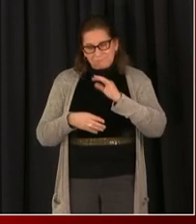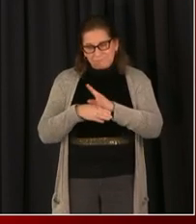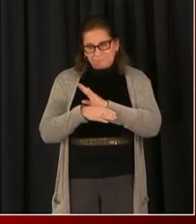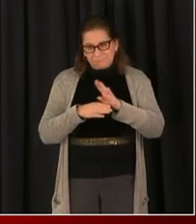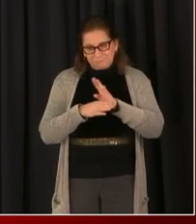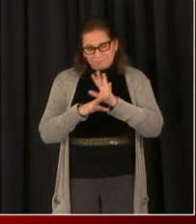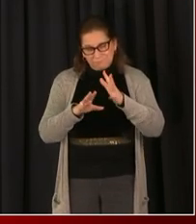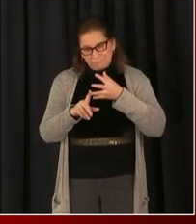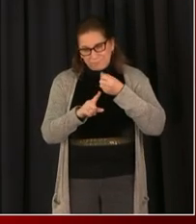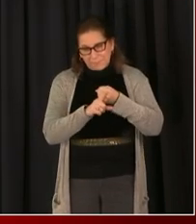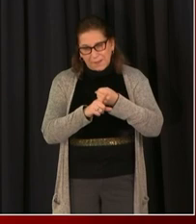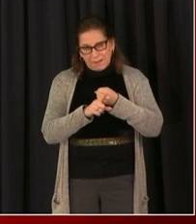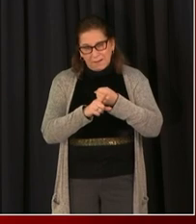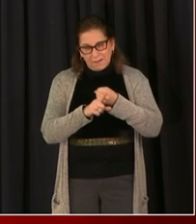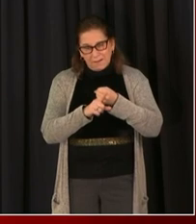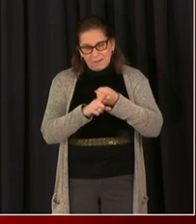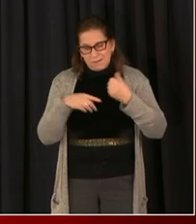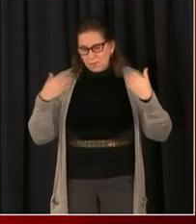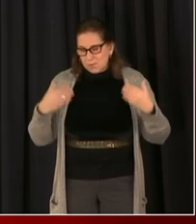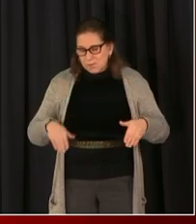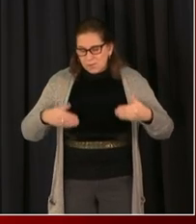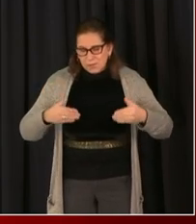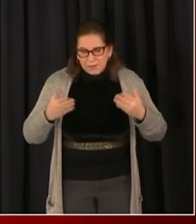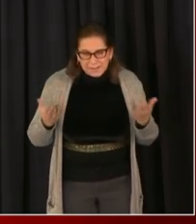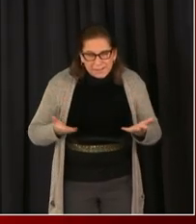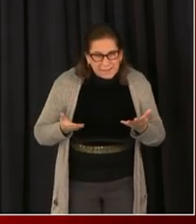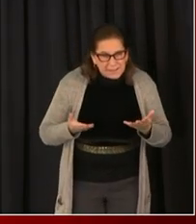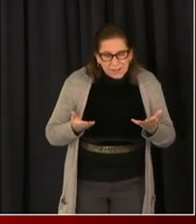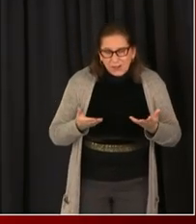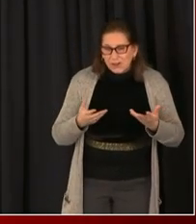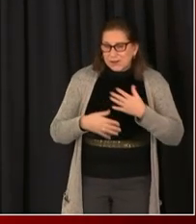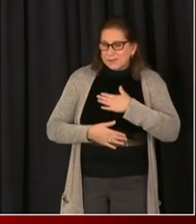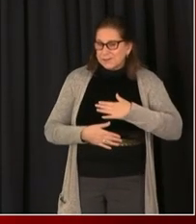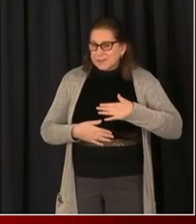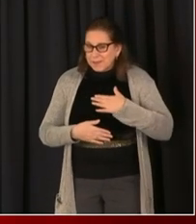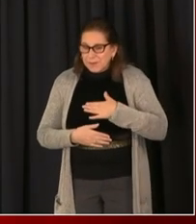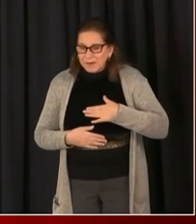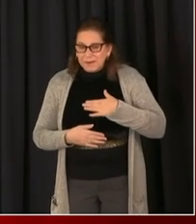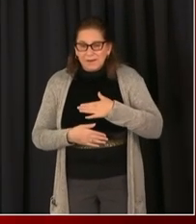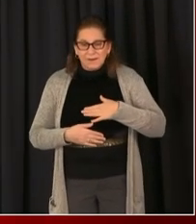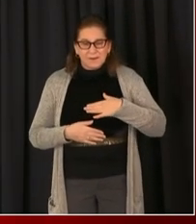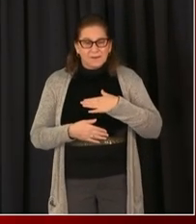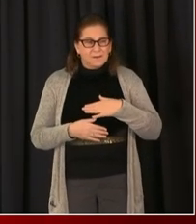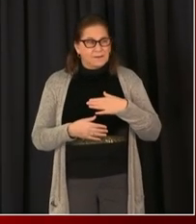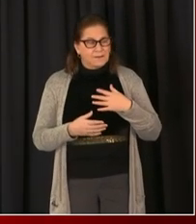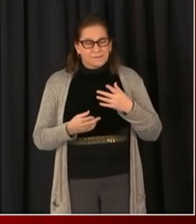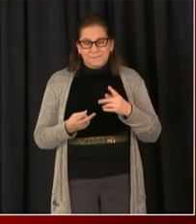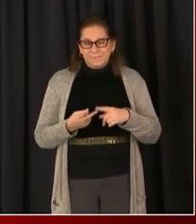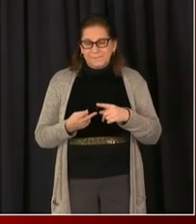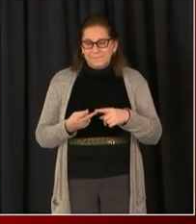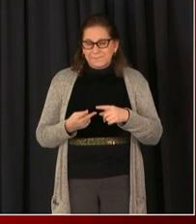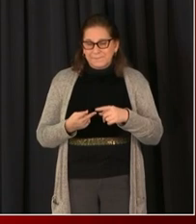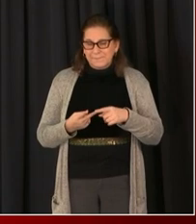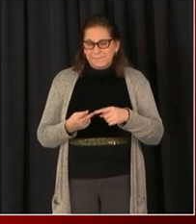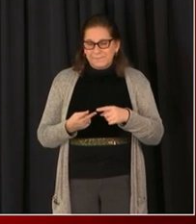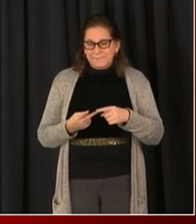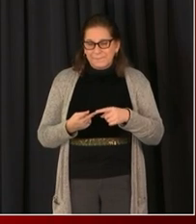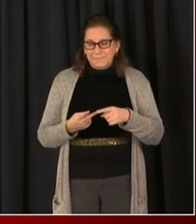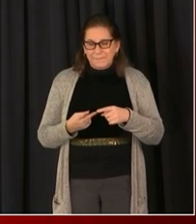sectors of our economy, hospitality, entertainment, and retail. And here you can see what types